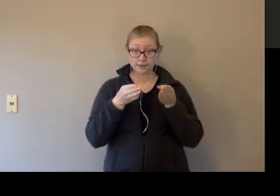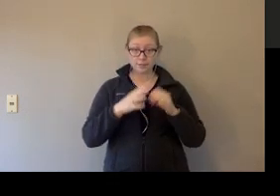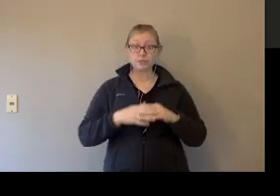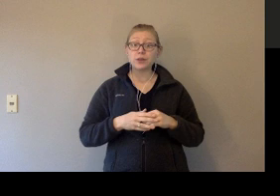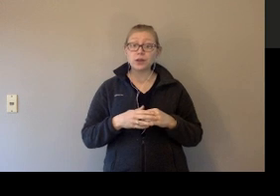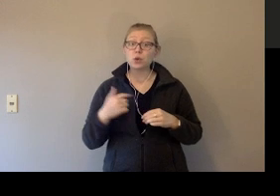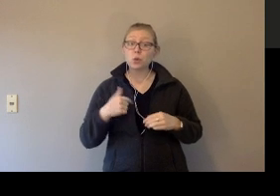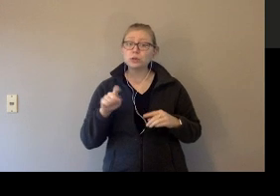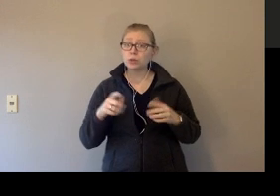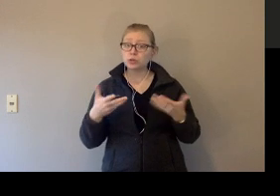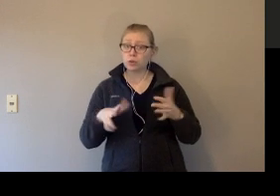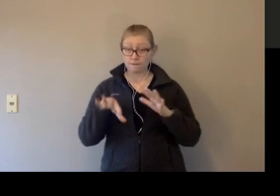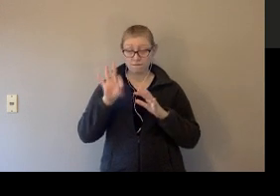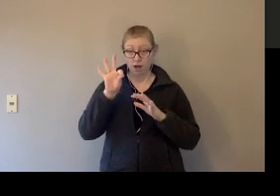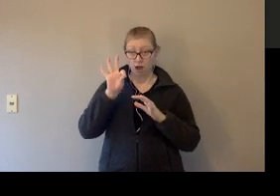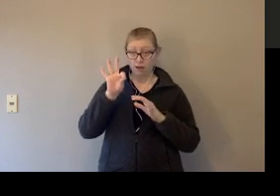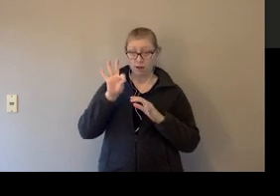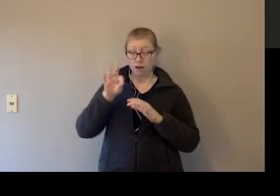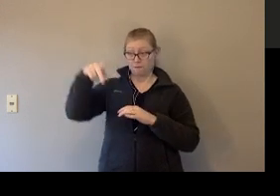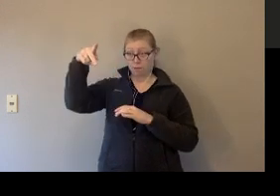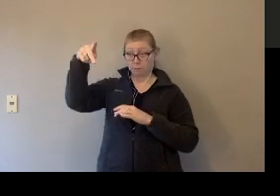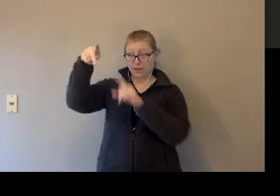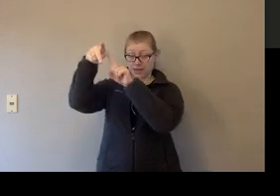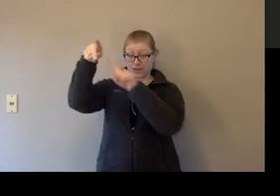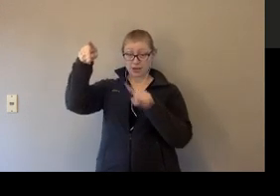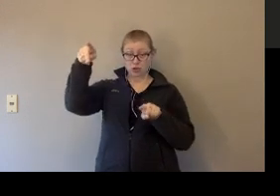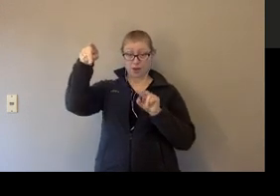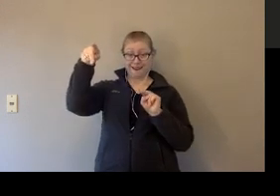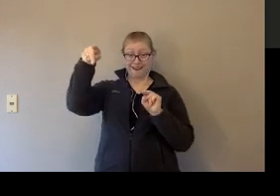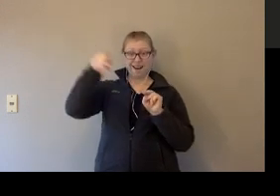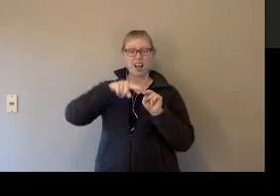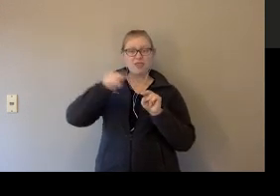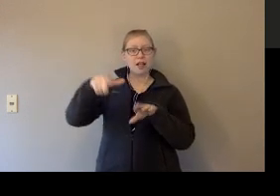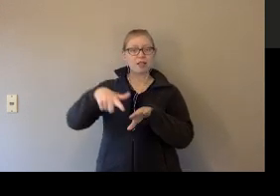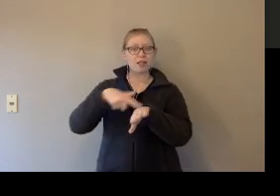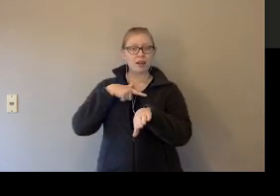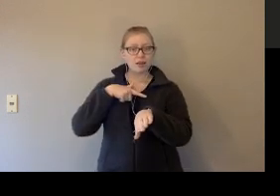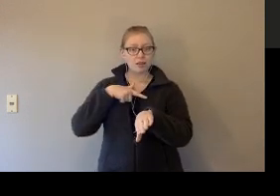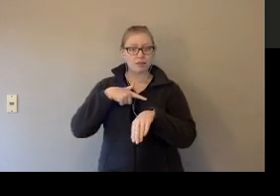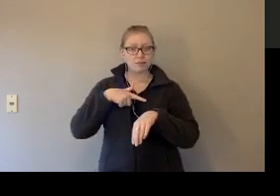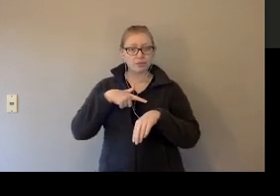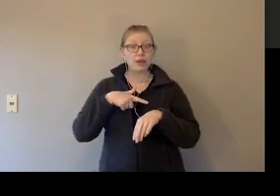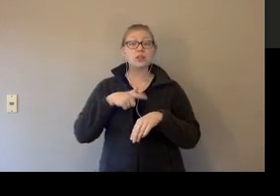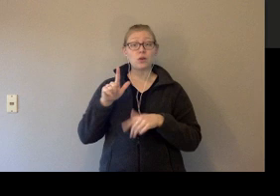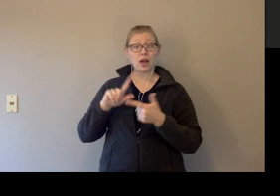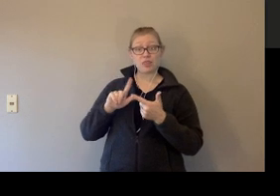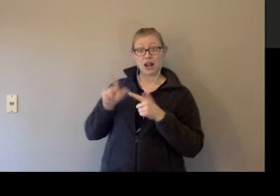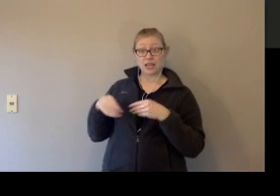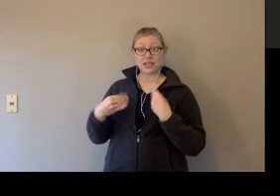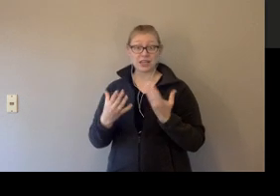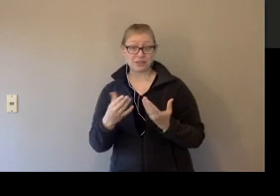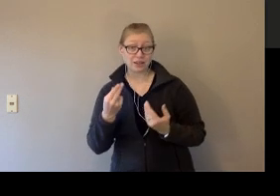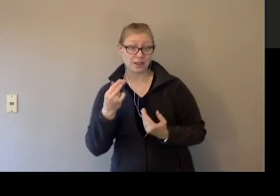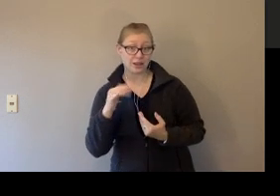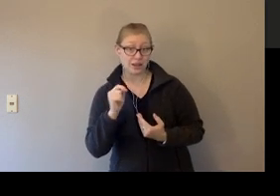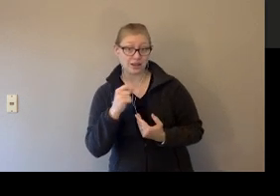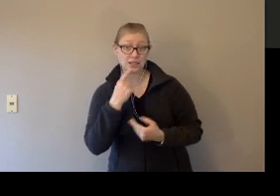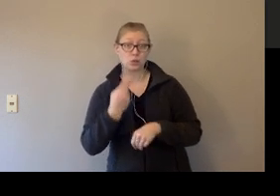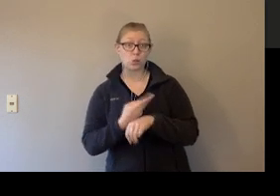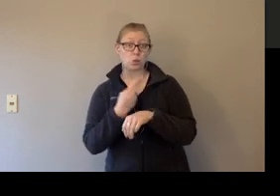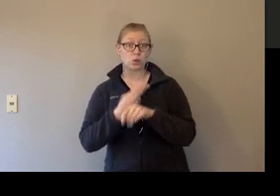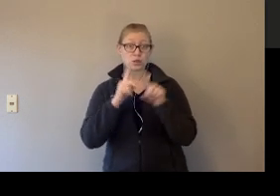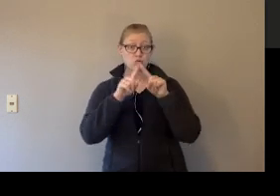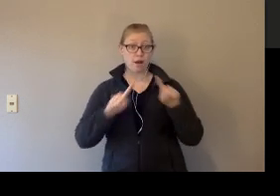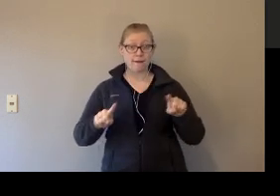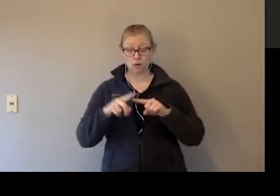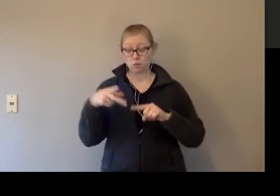to think about, and hopefully in your notes you have this, what does the triangle proportionality theorem say? It says that if I have a